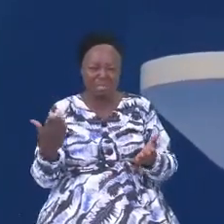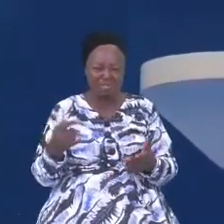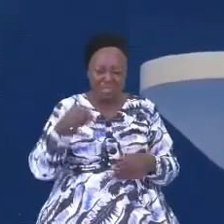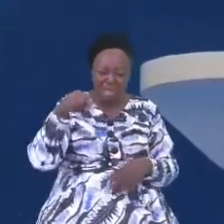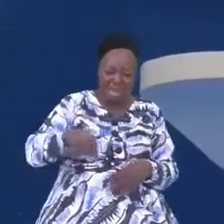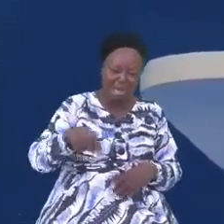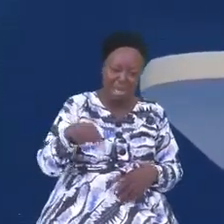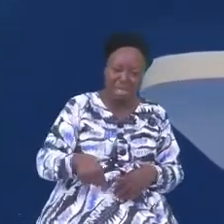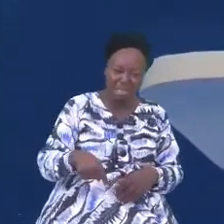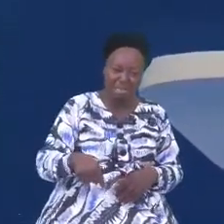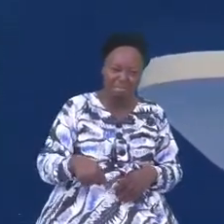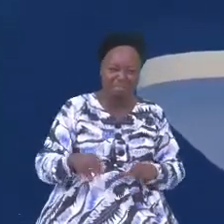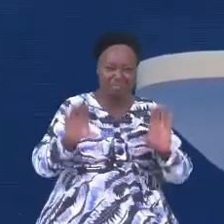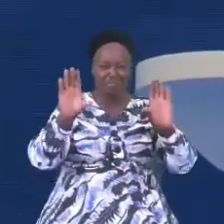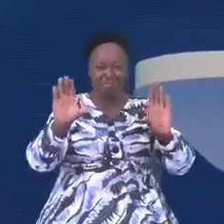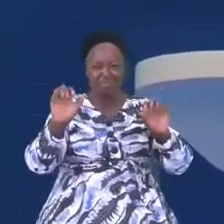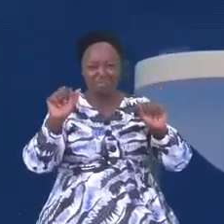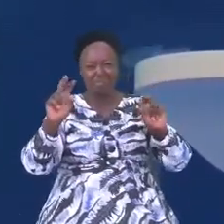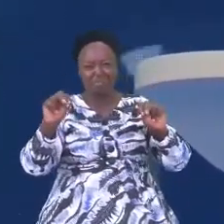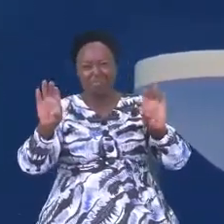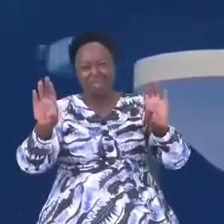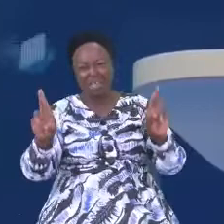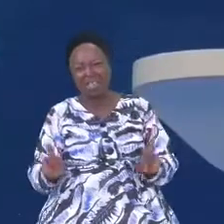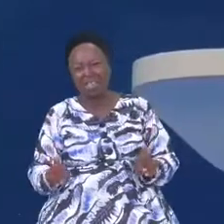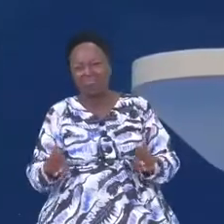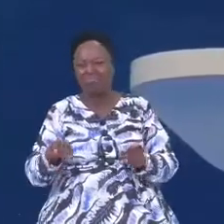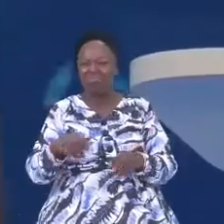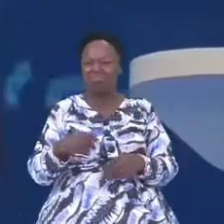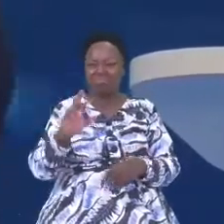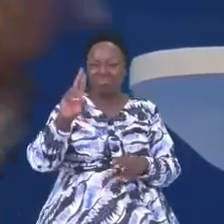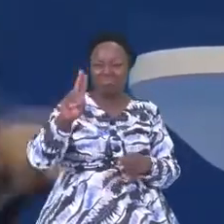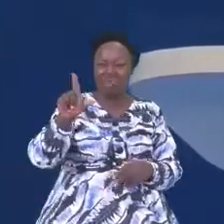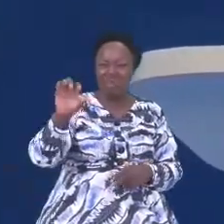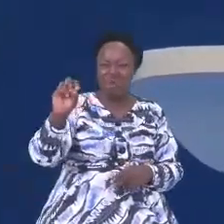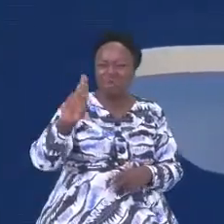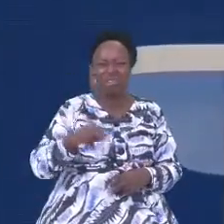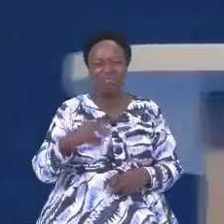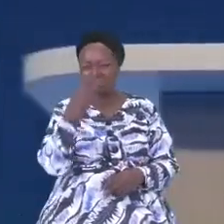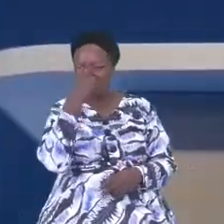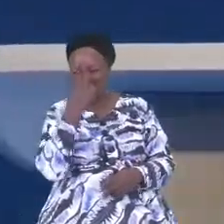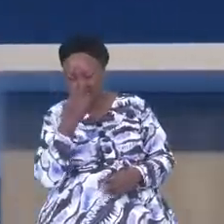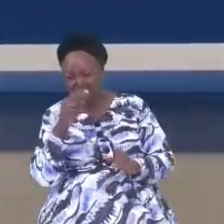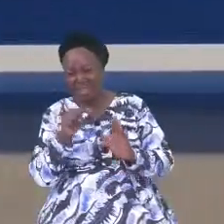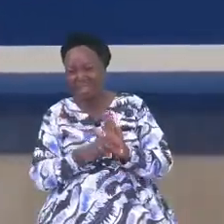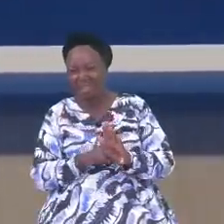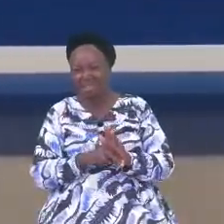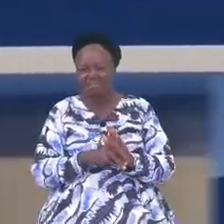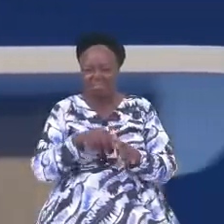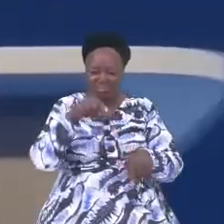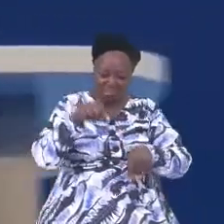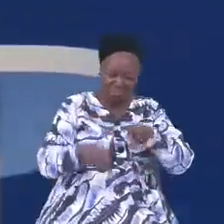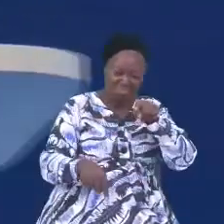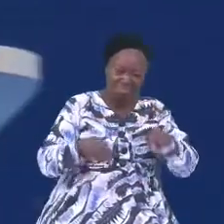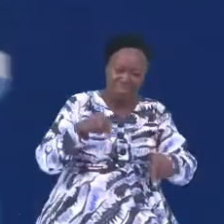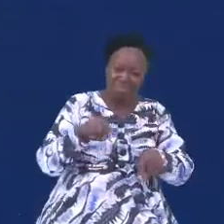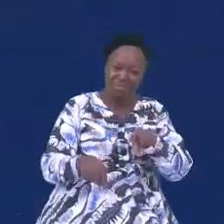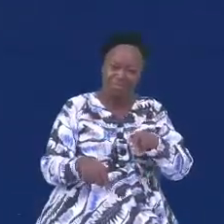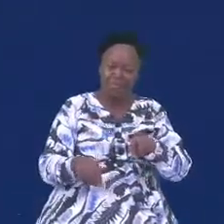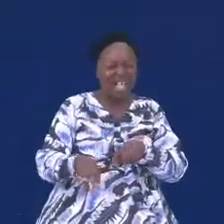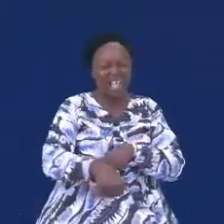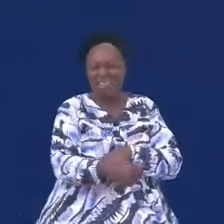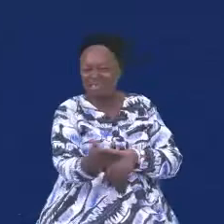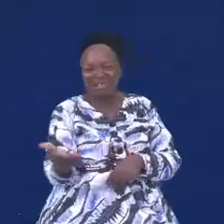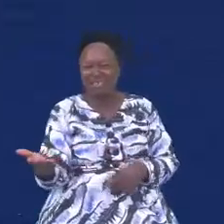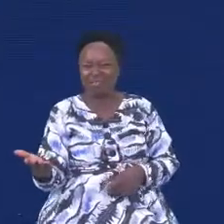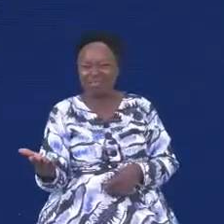elephantiasis, cancer, ulcer, blindness, paralysis, whatever,